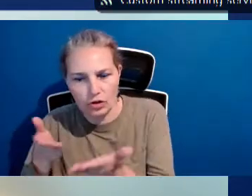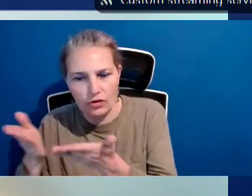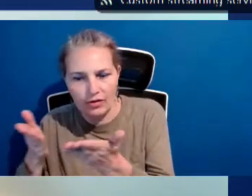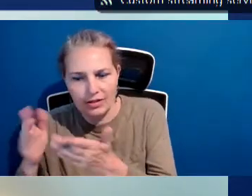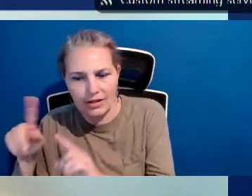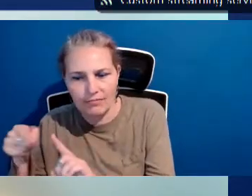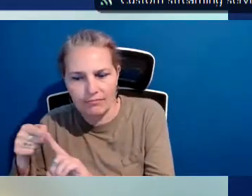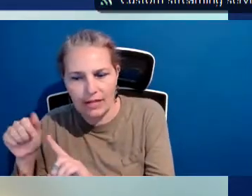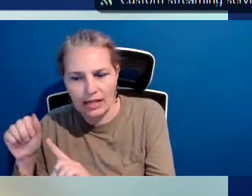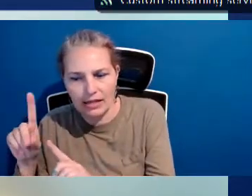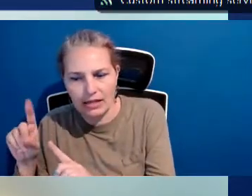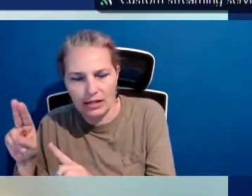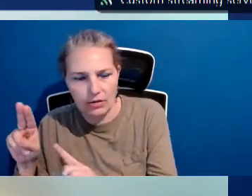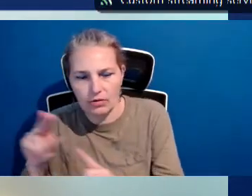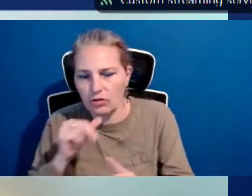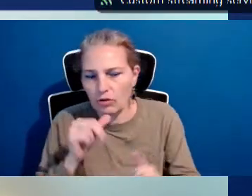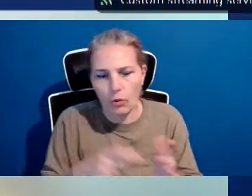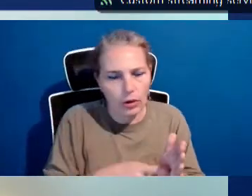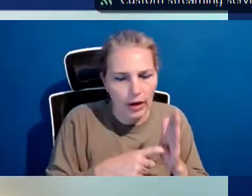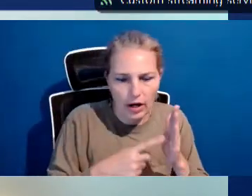water meter.